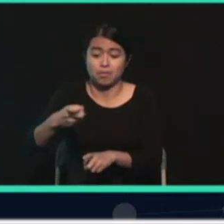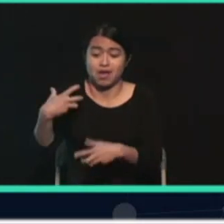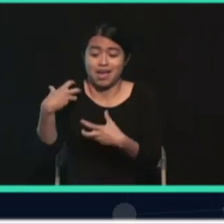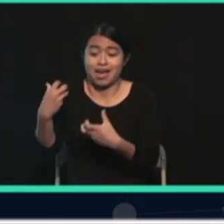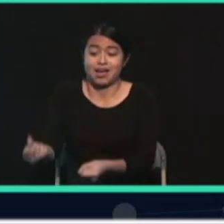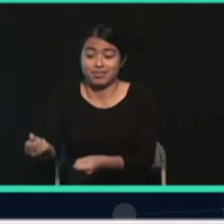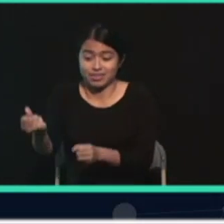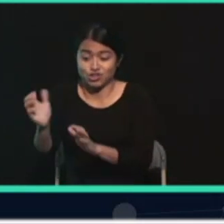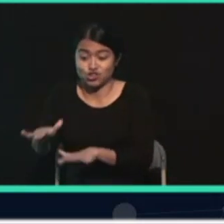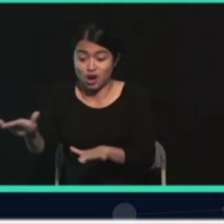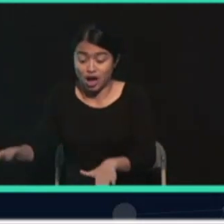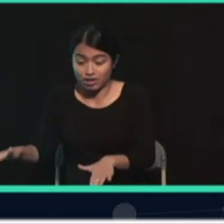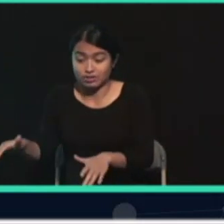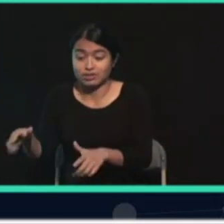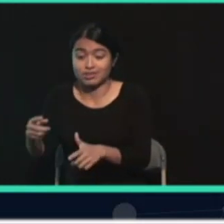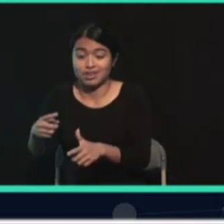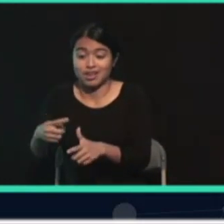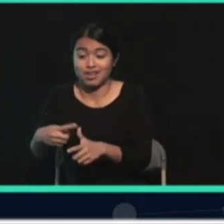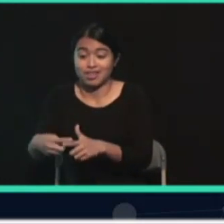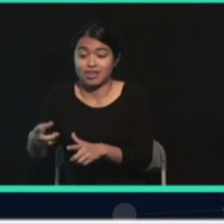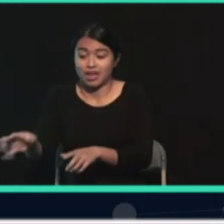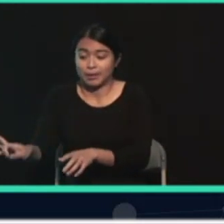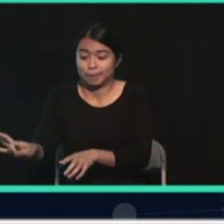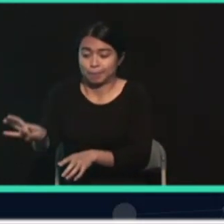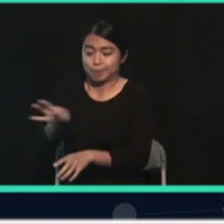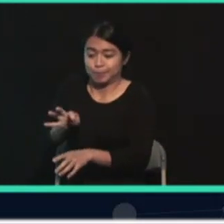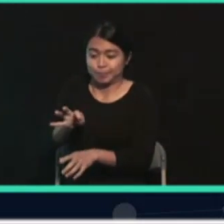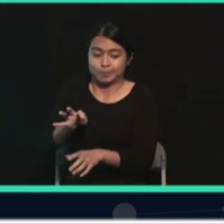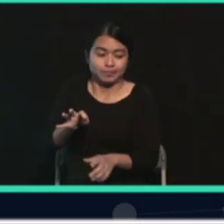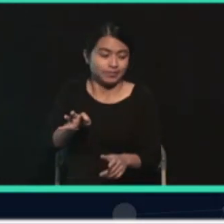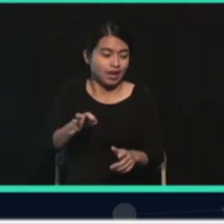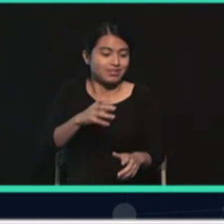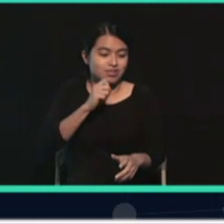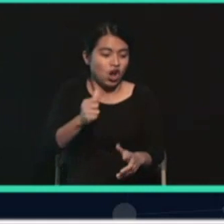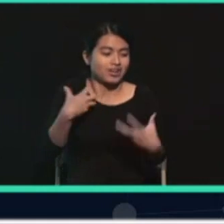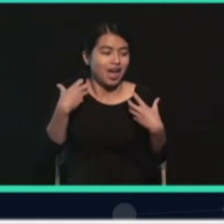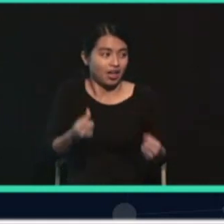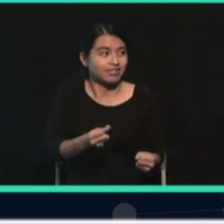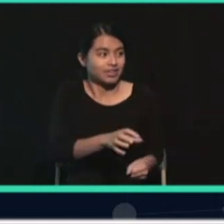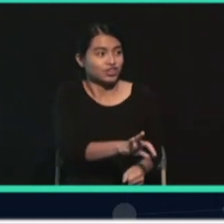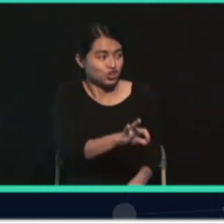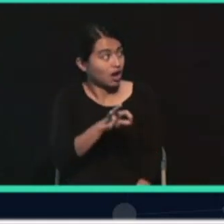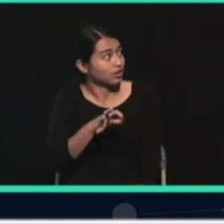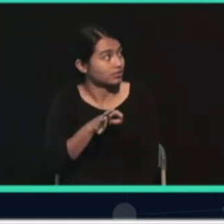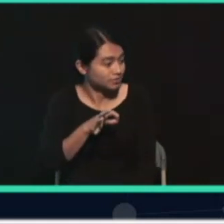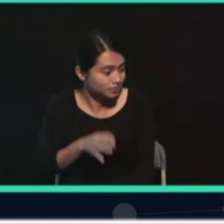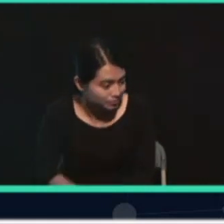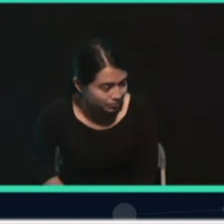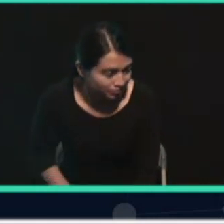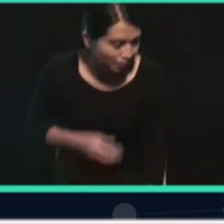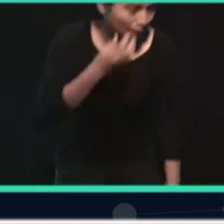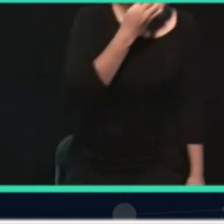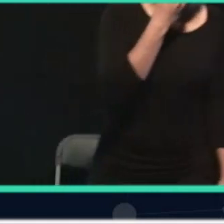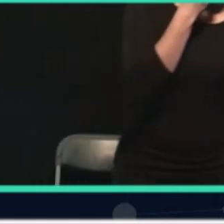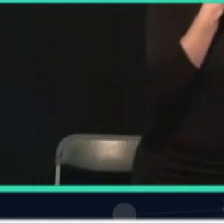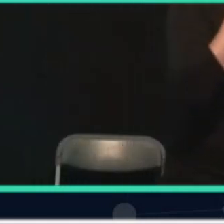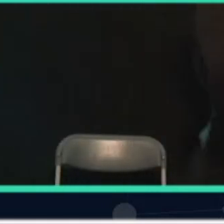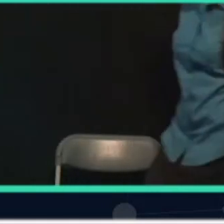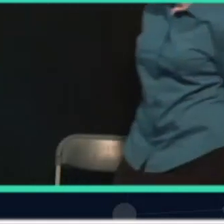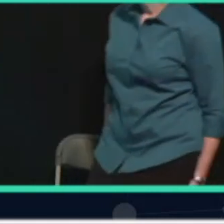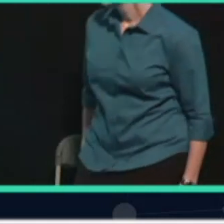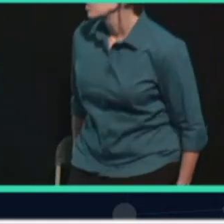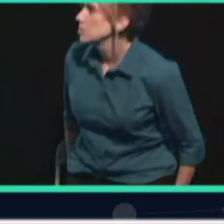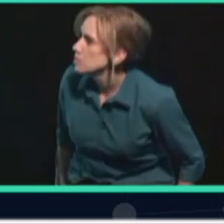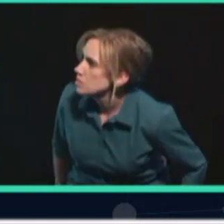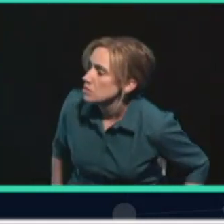child, and they isolated the microbiota from an unhealthy, underweight child, and gave it to the mice.